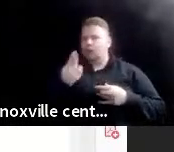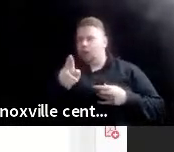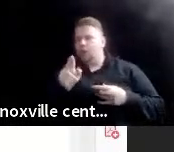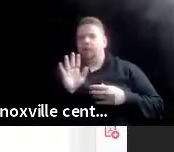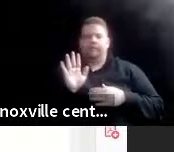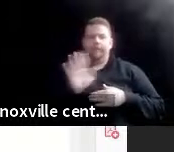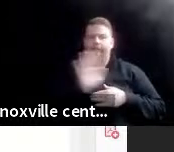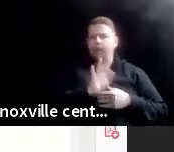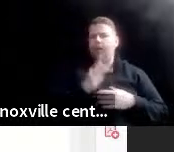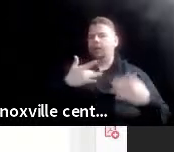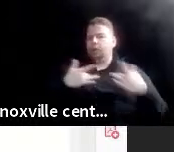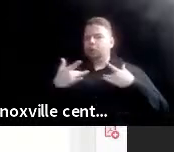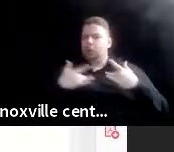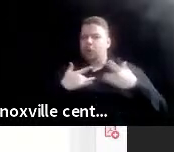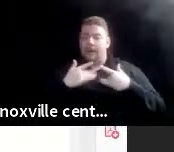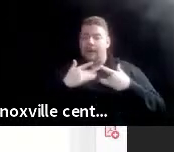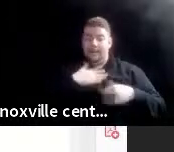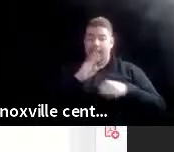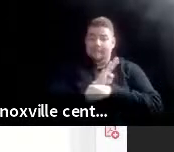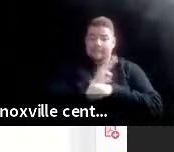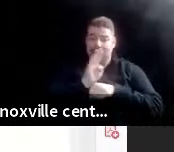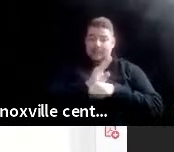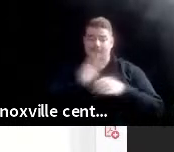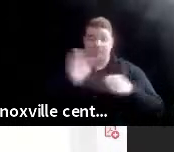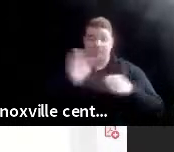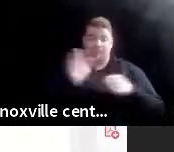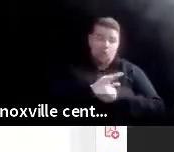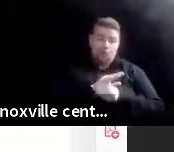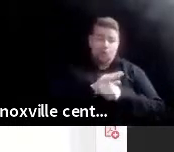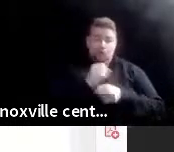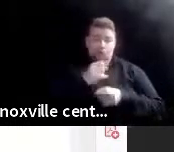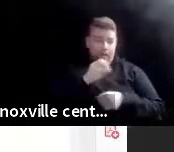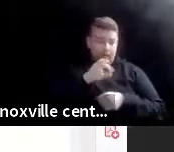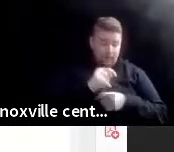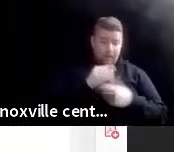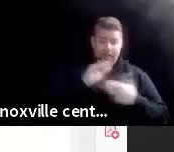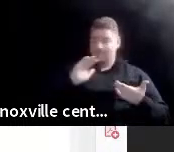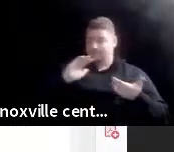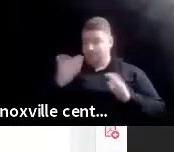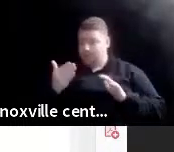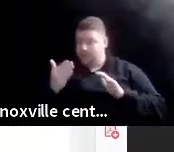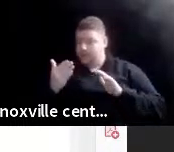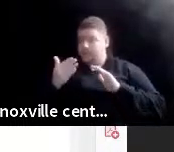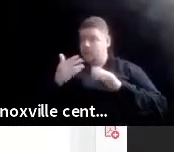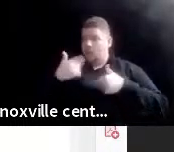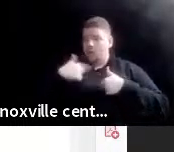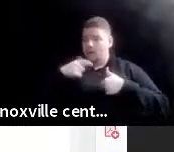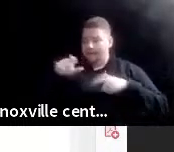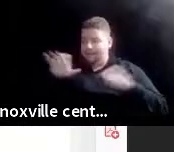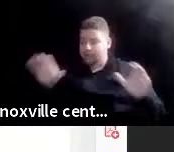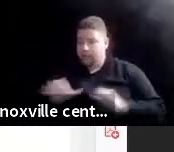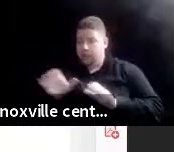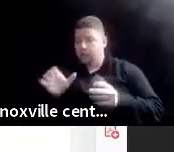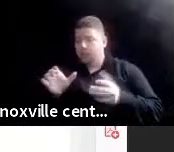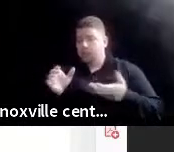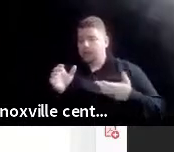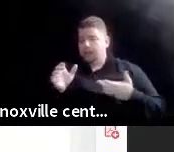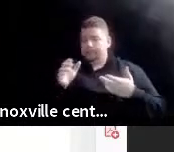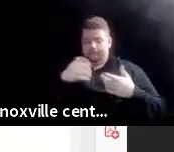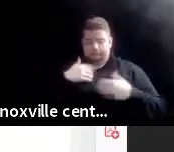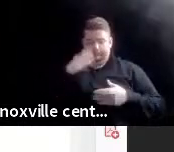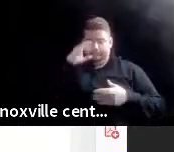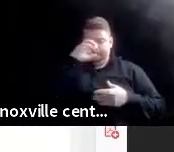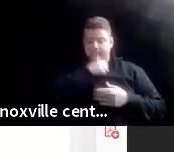about, my business's total square footage versus, what I would need to do. And I guess